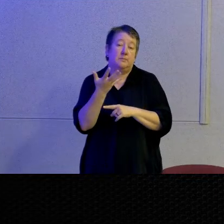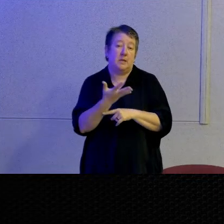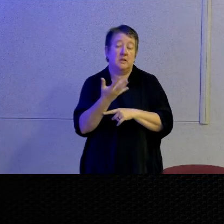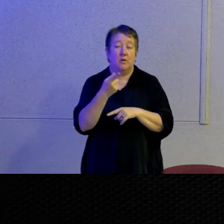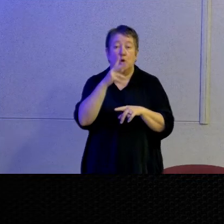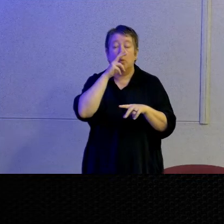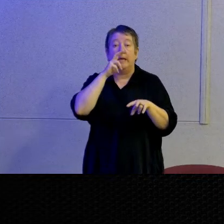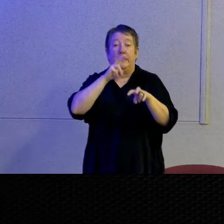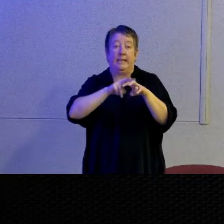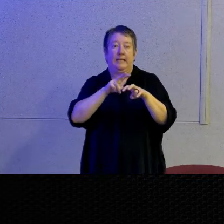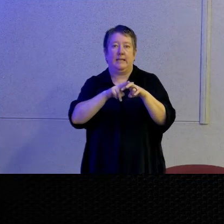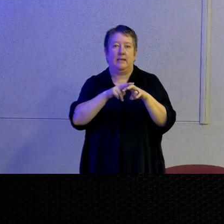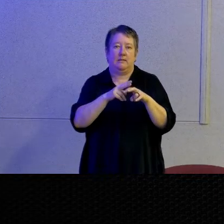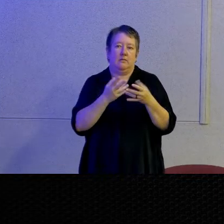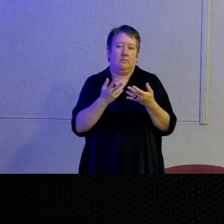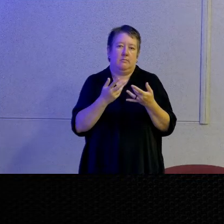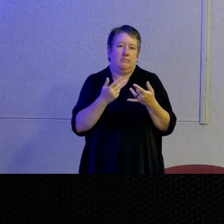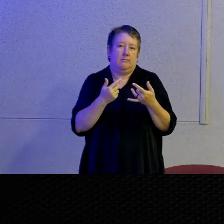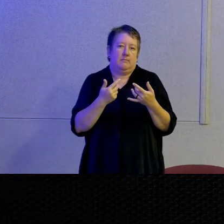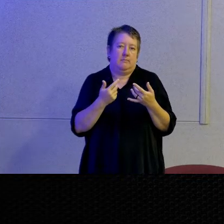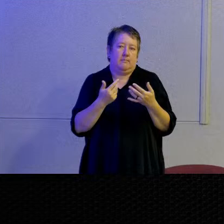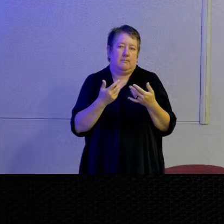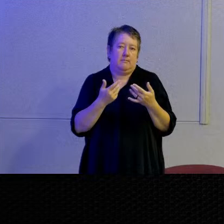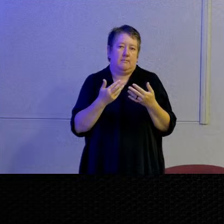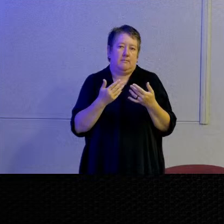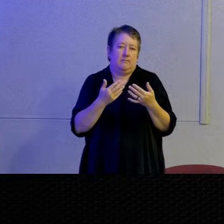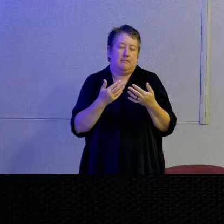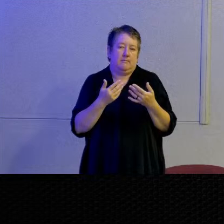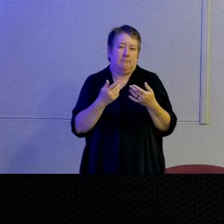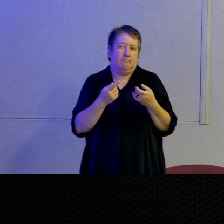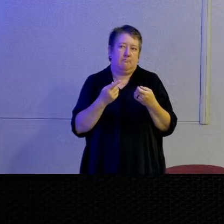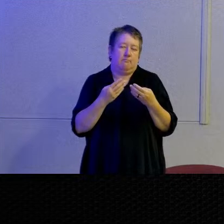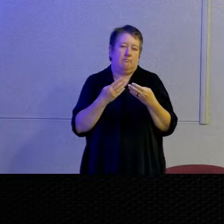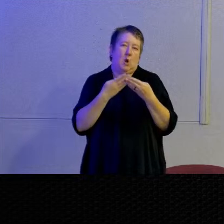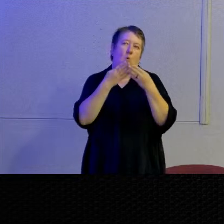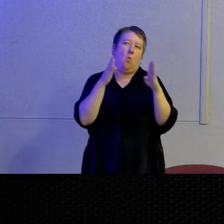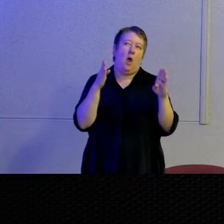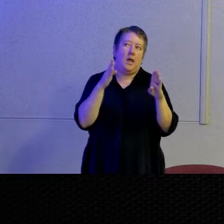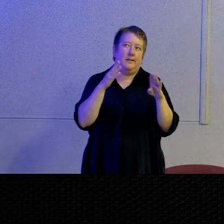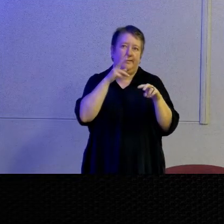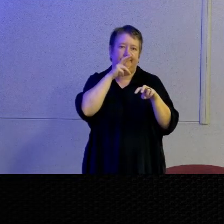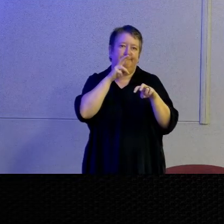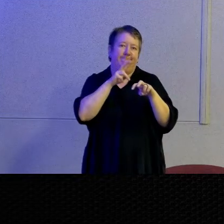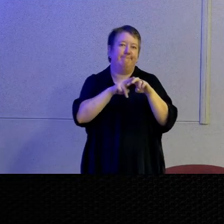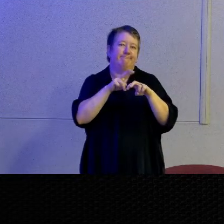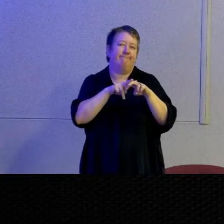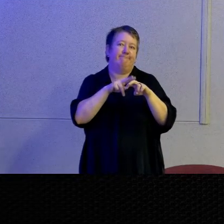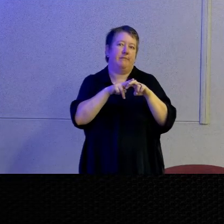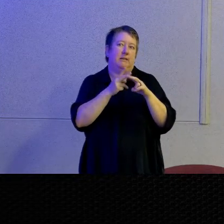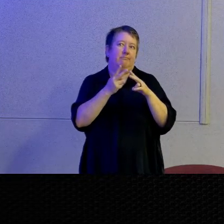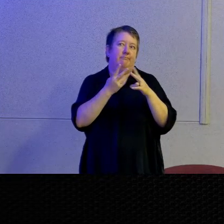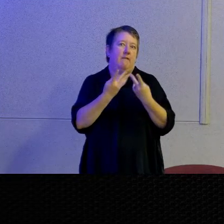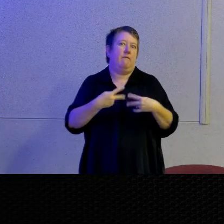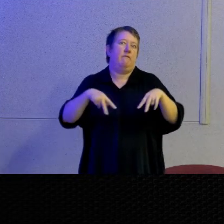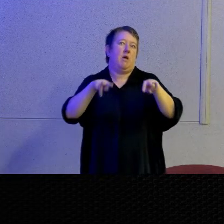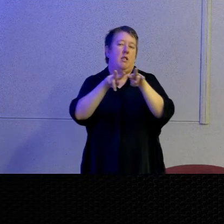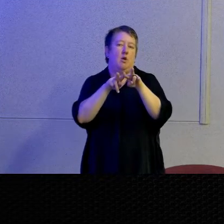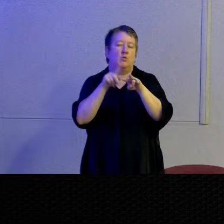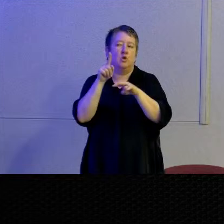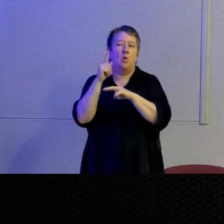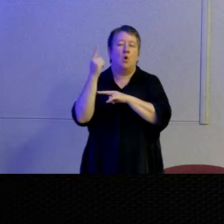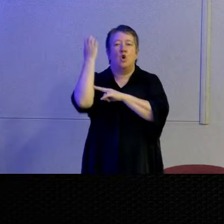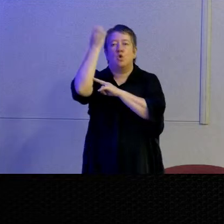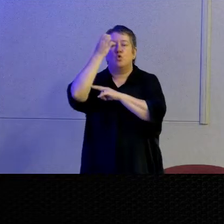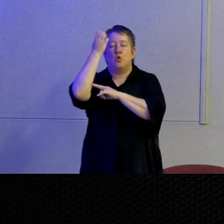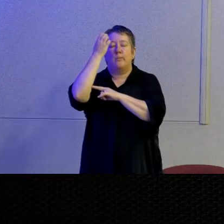course, justify our existence in a wider context. And CERN is seen by the European Union,